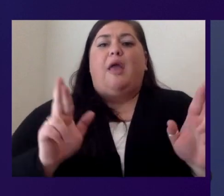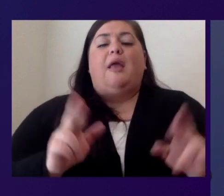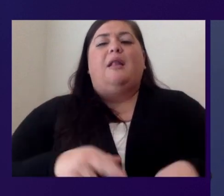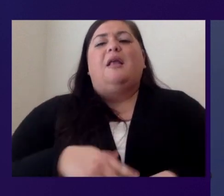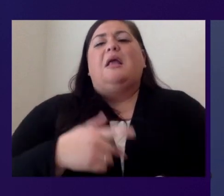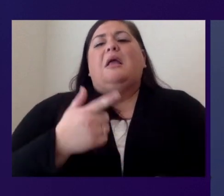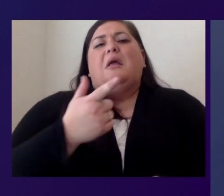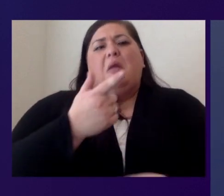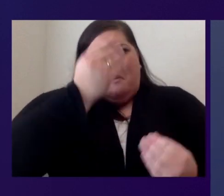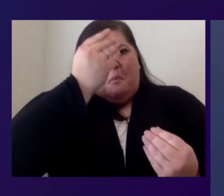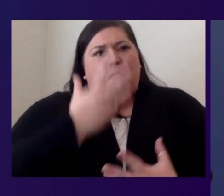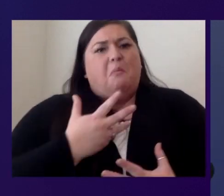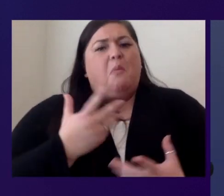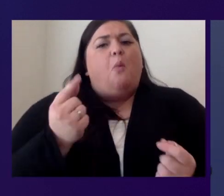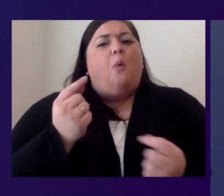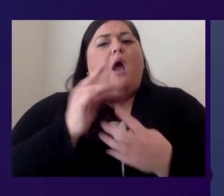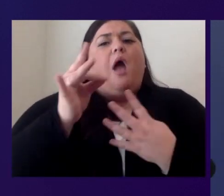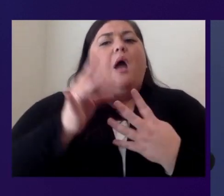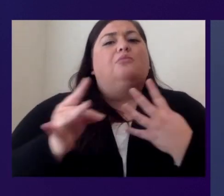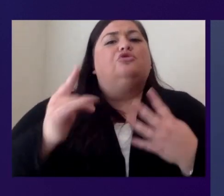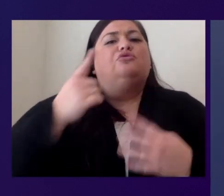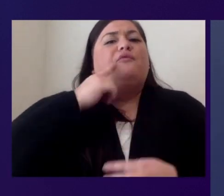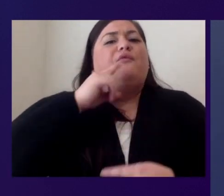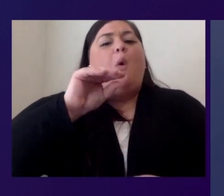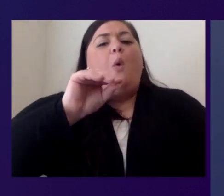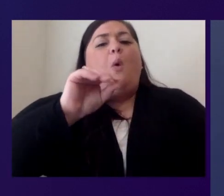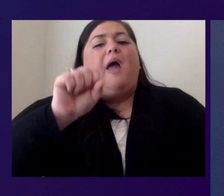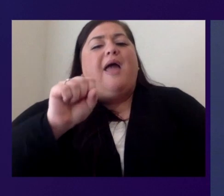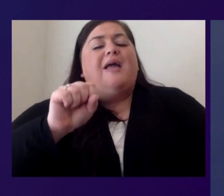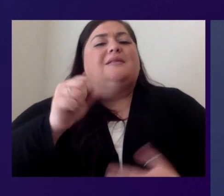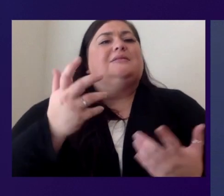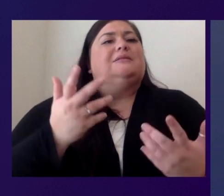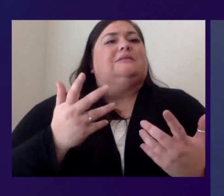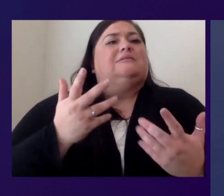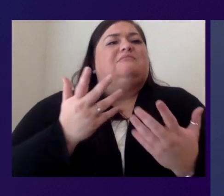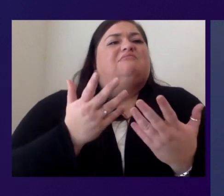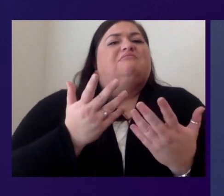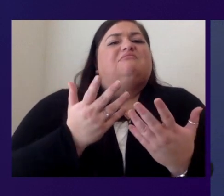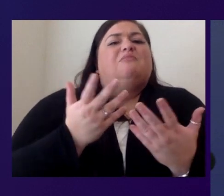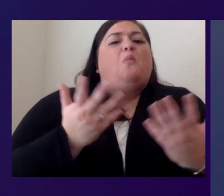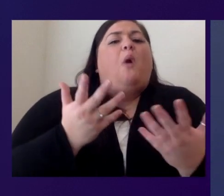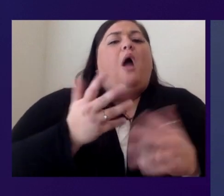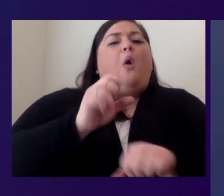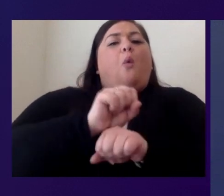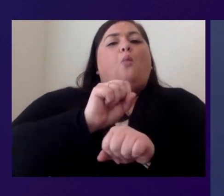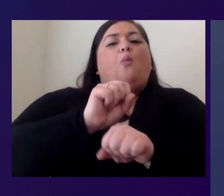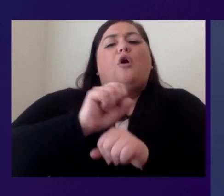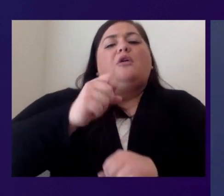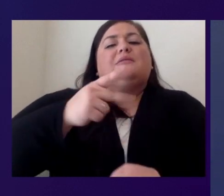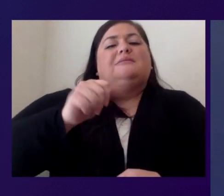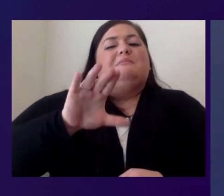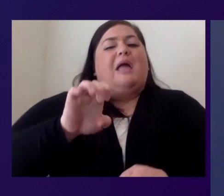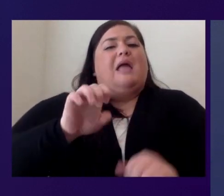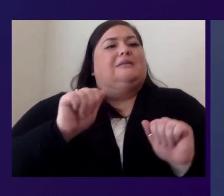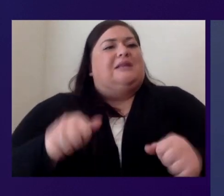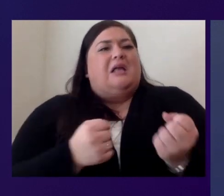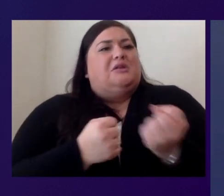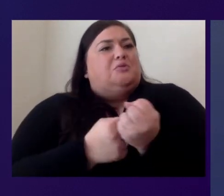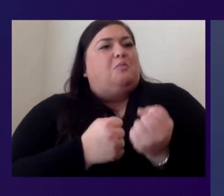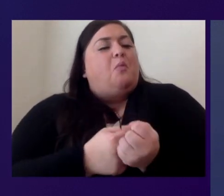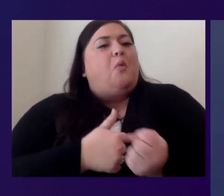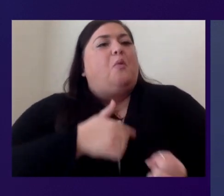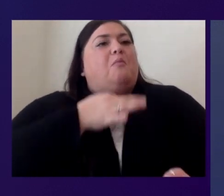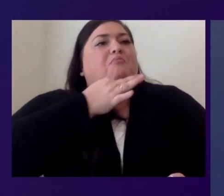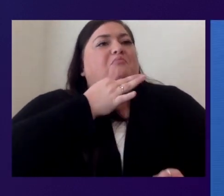for like operating systems, things like that, that Workspaces supports so that, we can support our